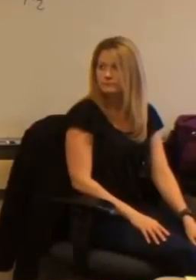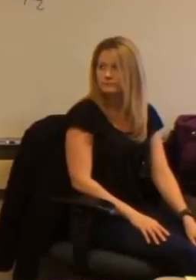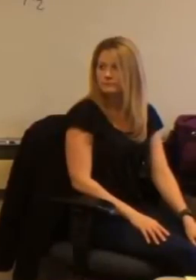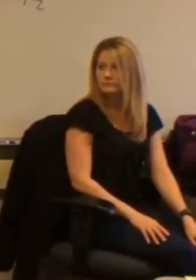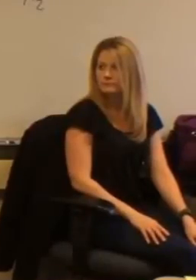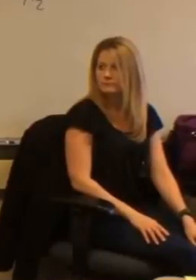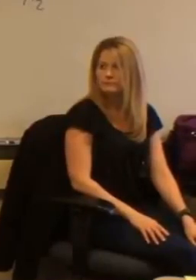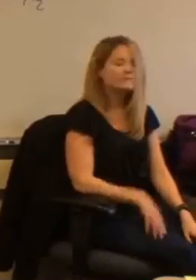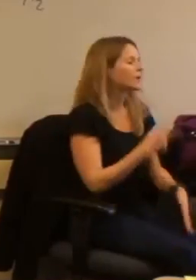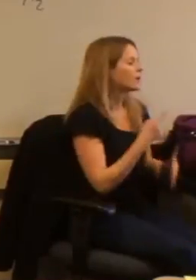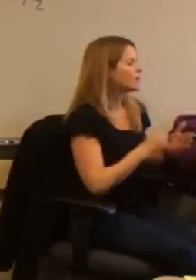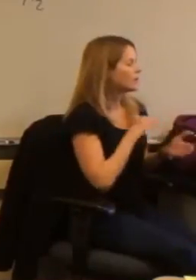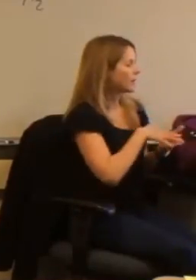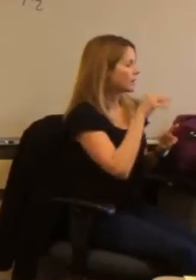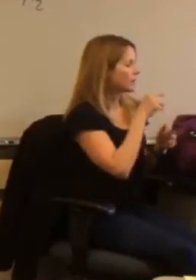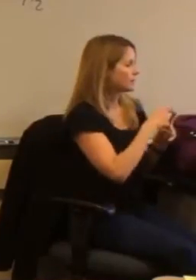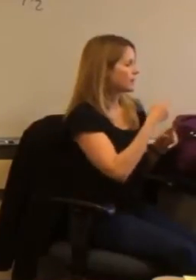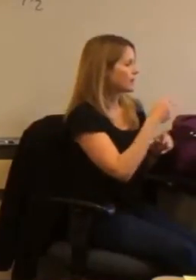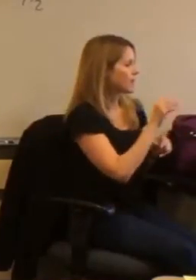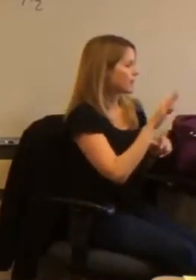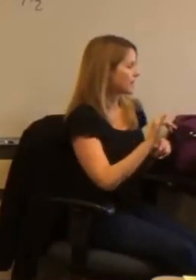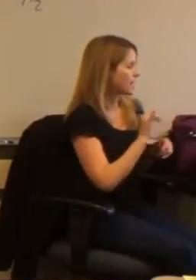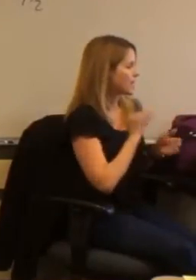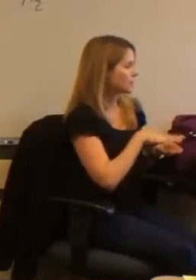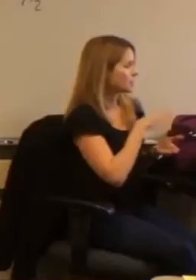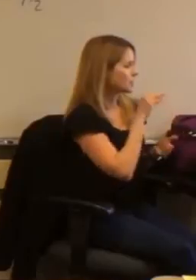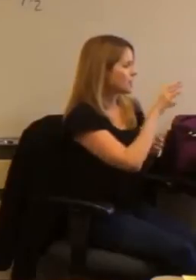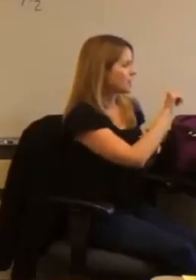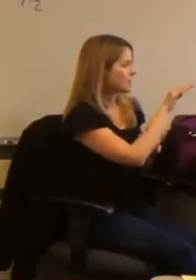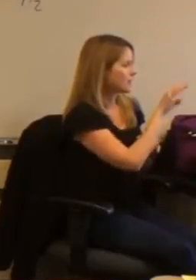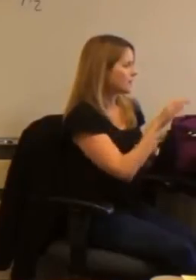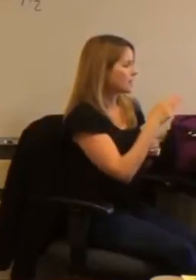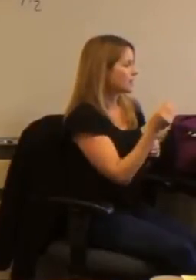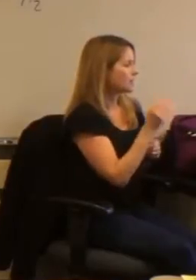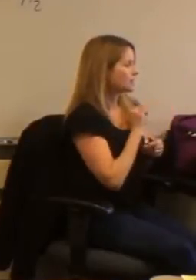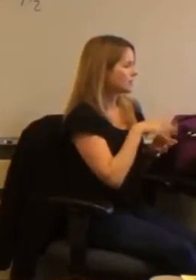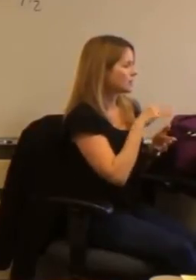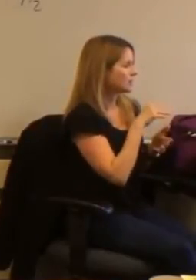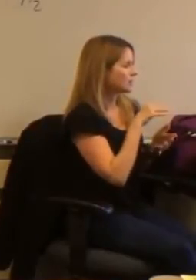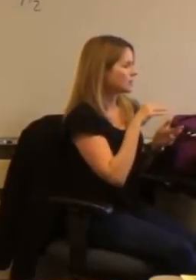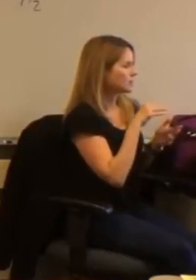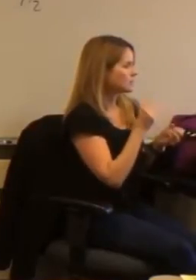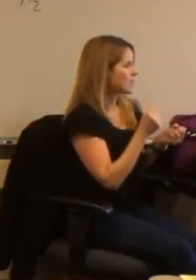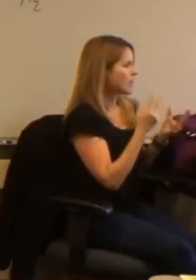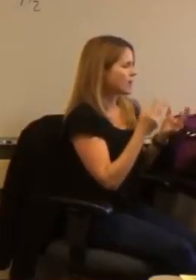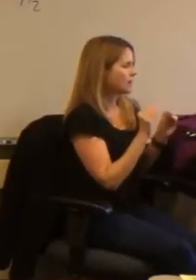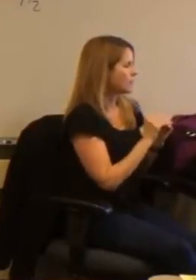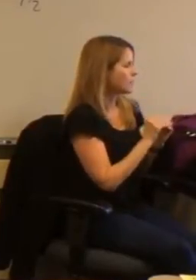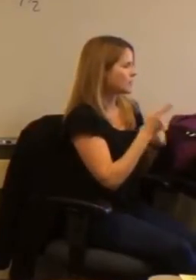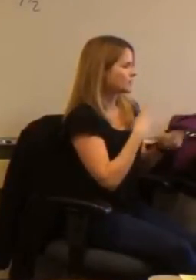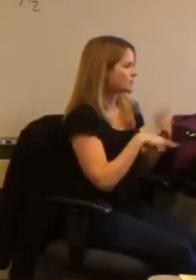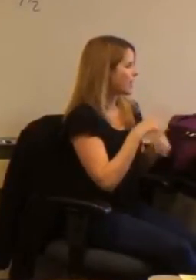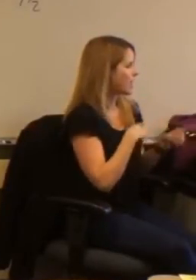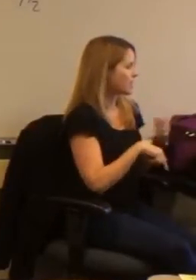What I learned from my hobby is I learned the alphabet and I learned a lot more science